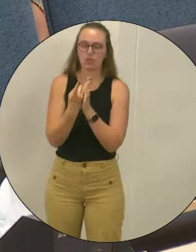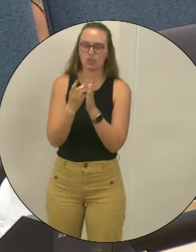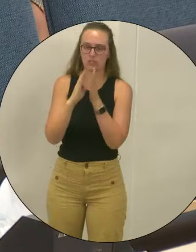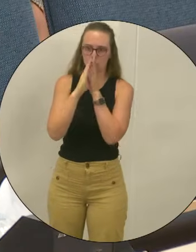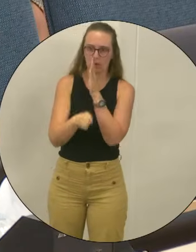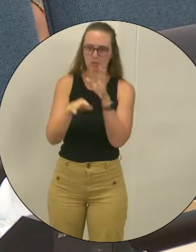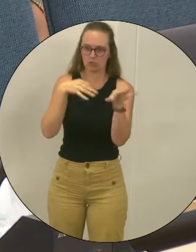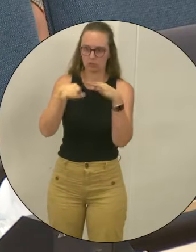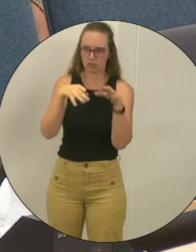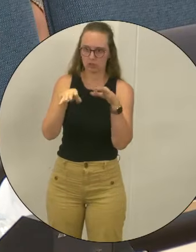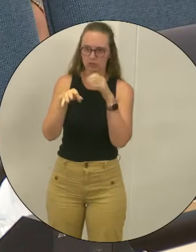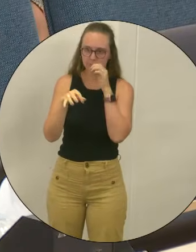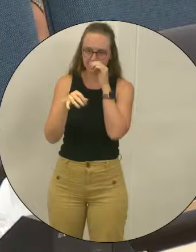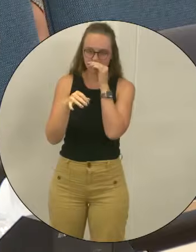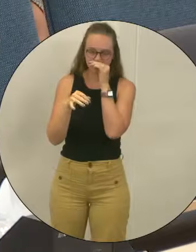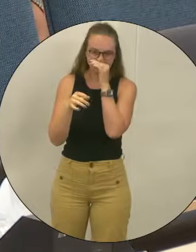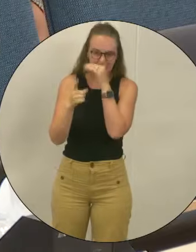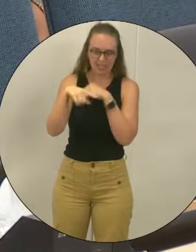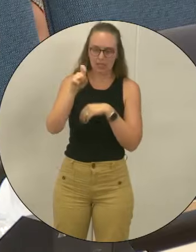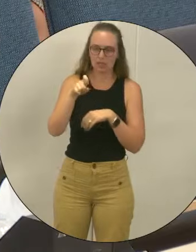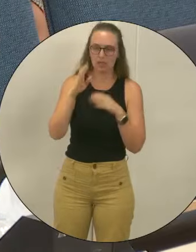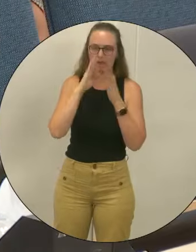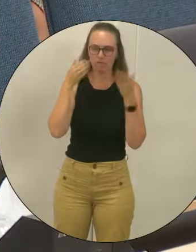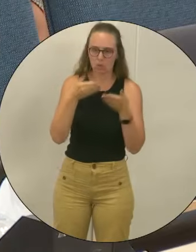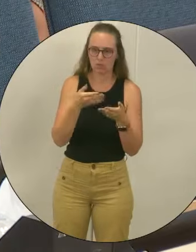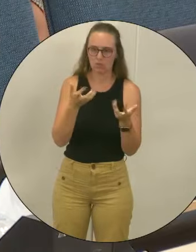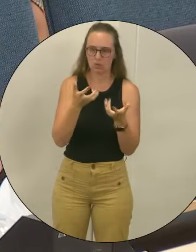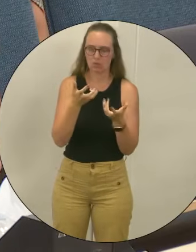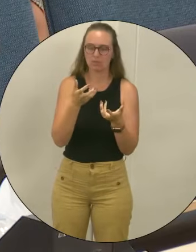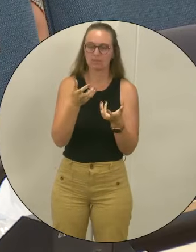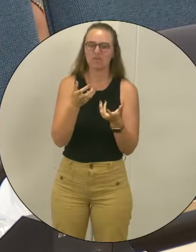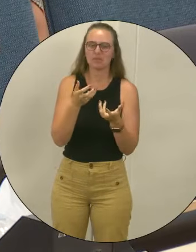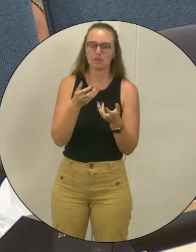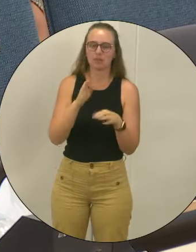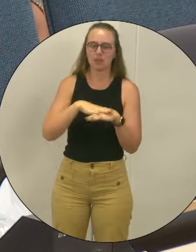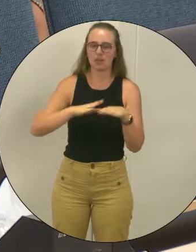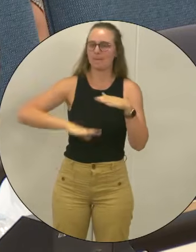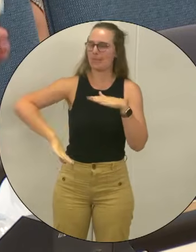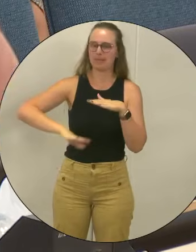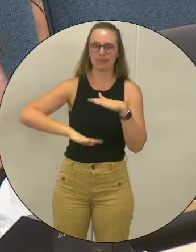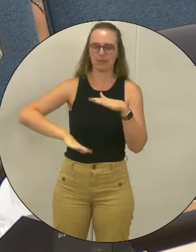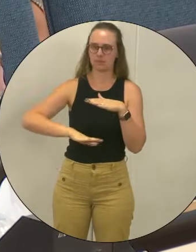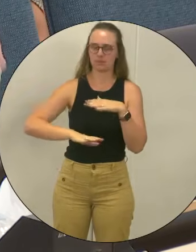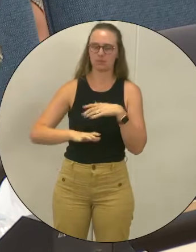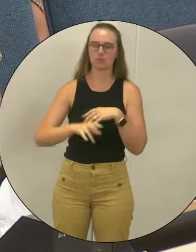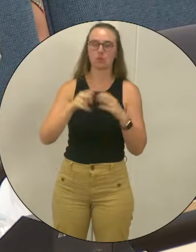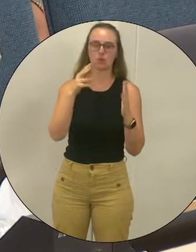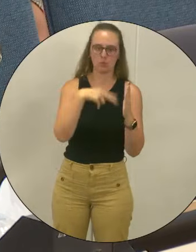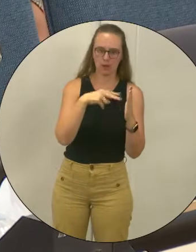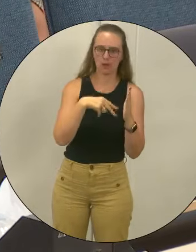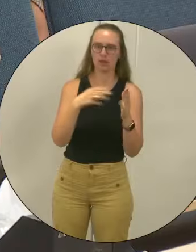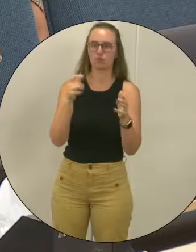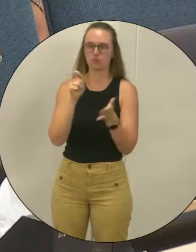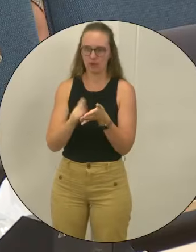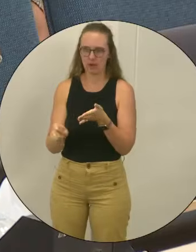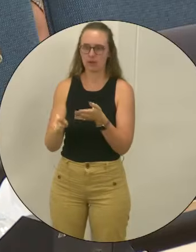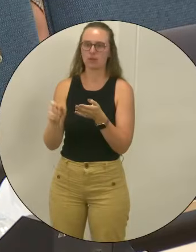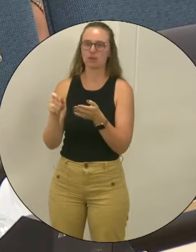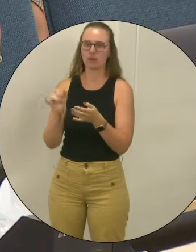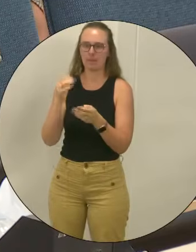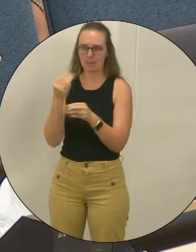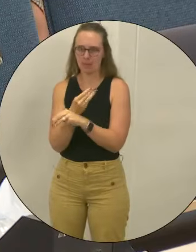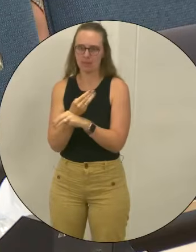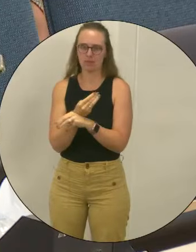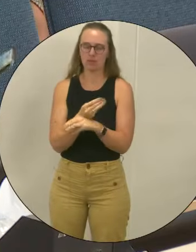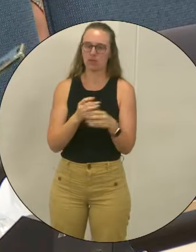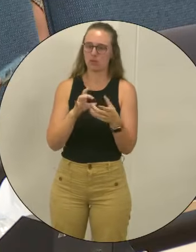direct instruction. They need to be focused on the basics: reading, writing, and